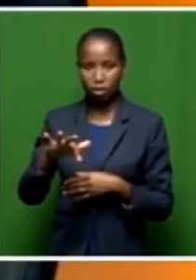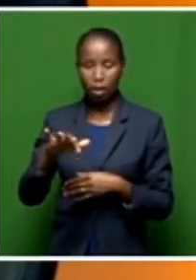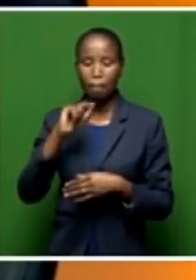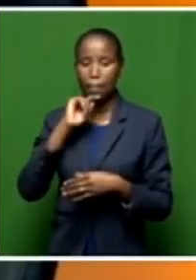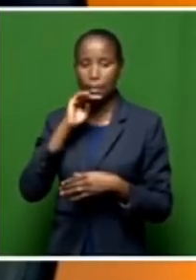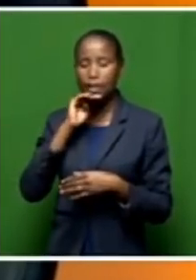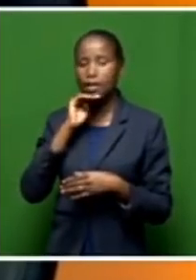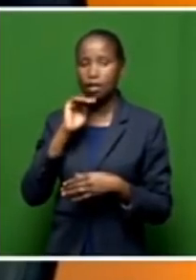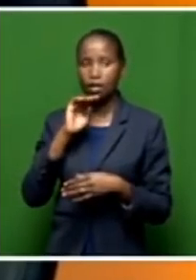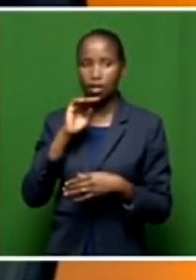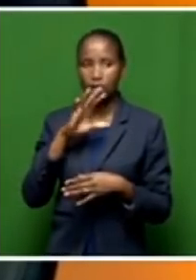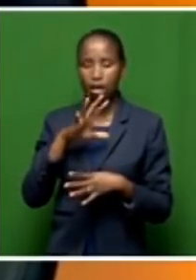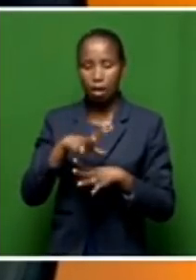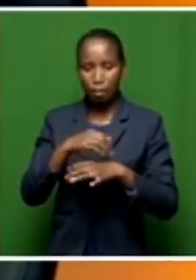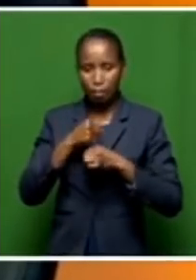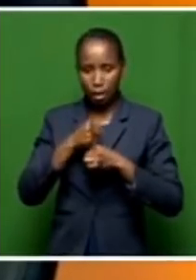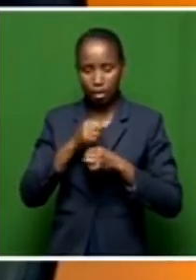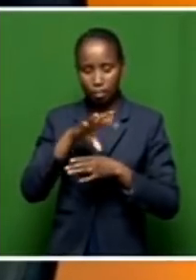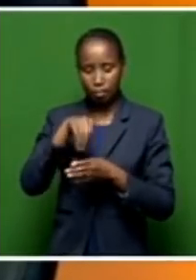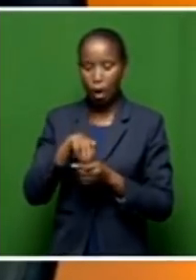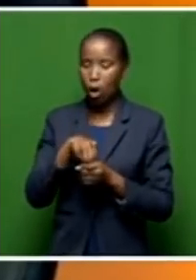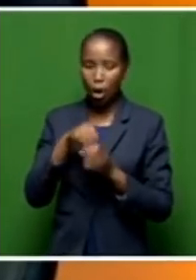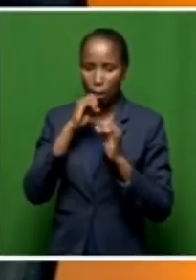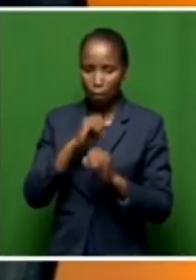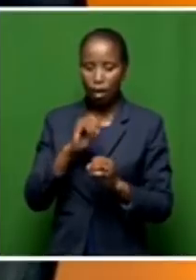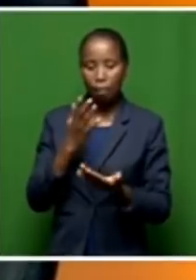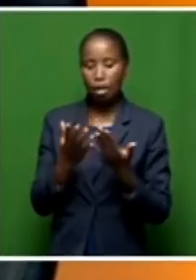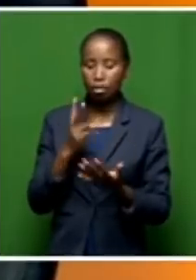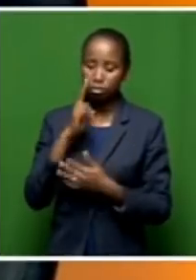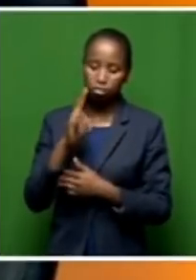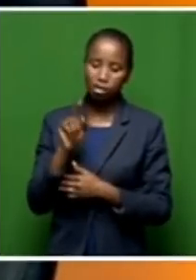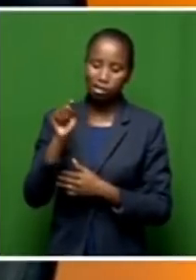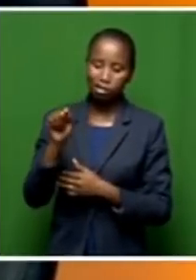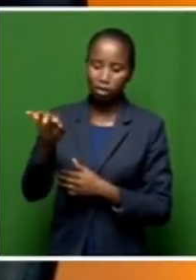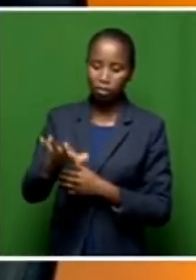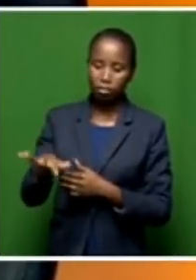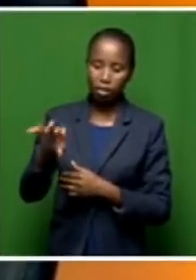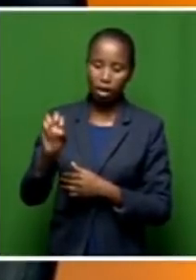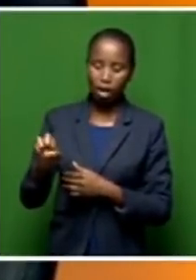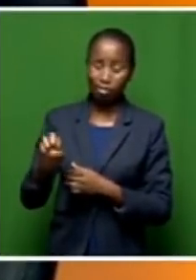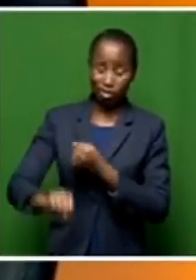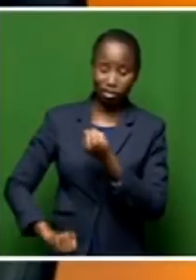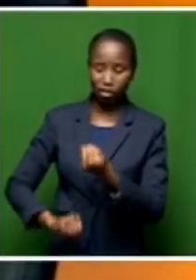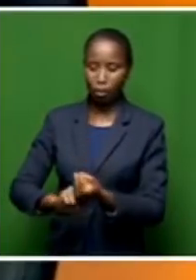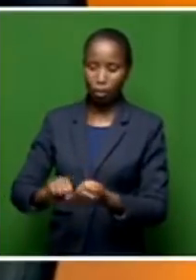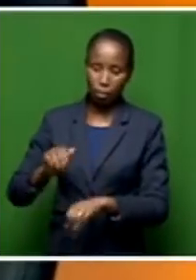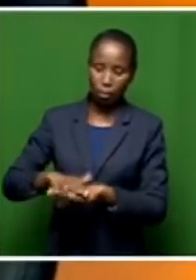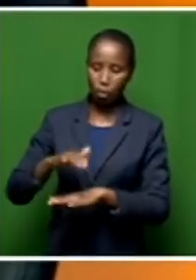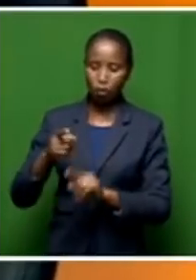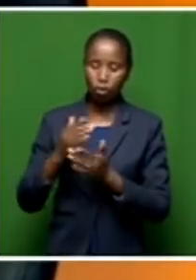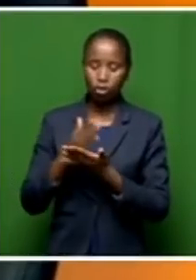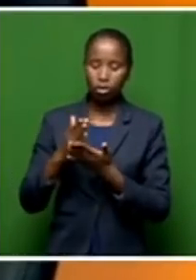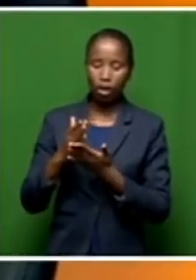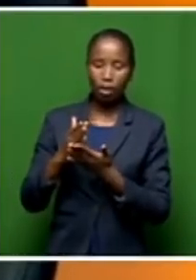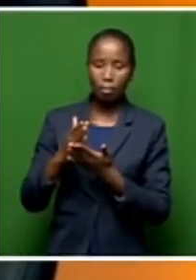support for one of those areas, then which is very different